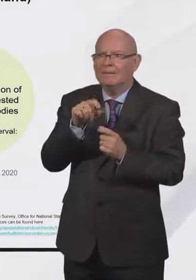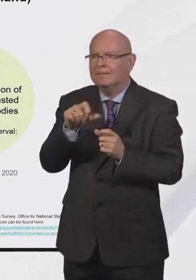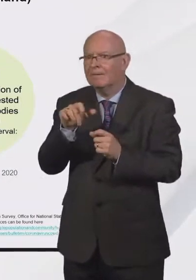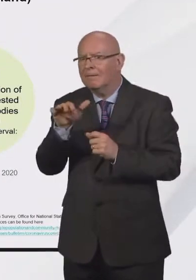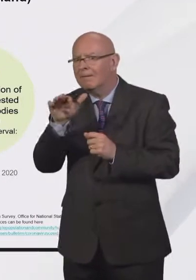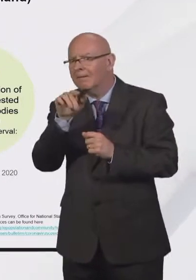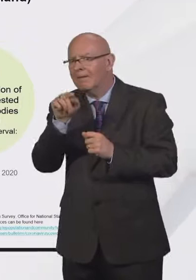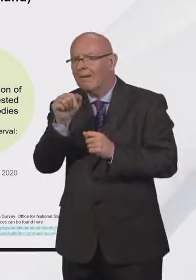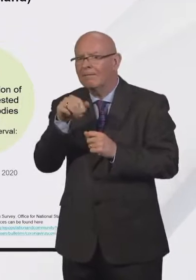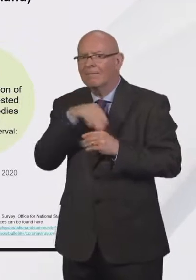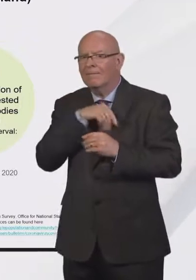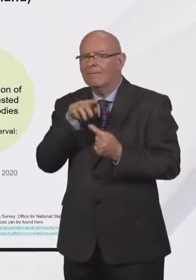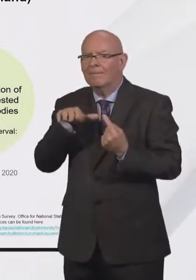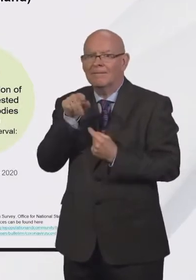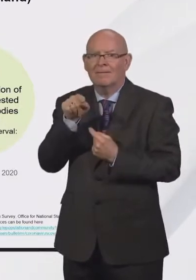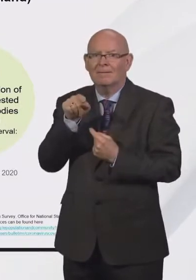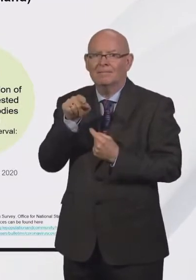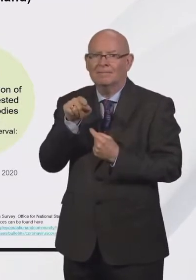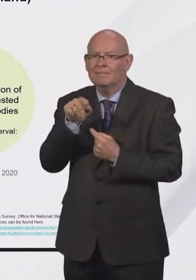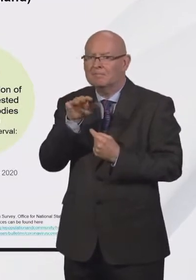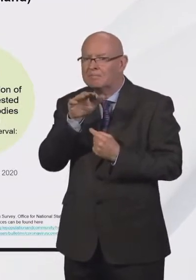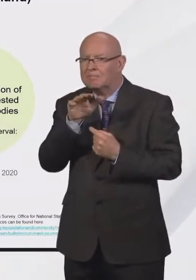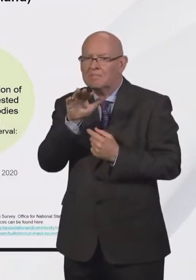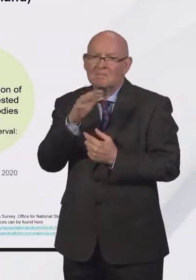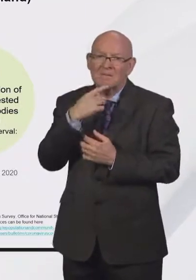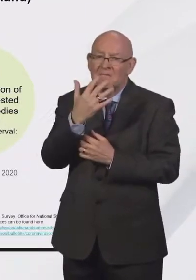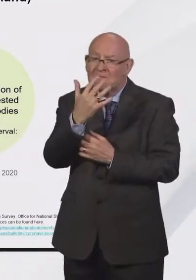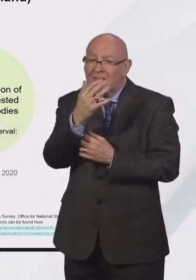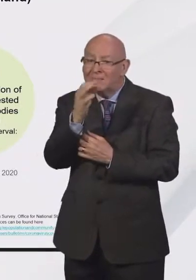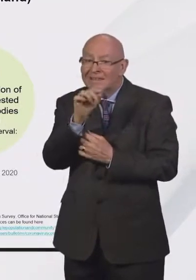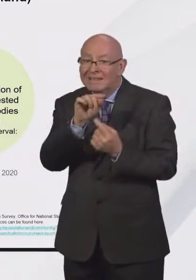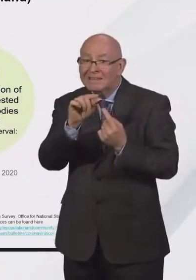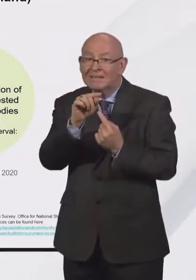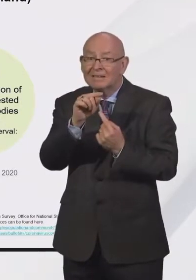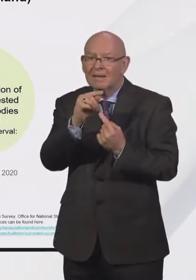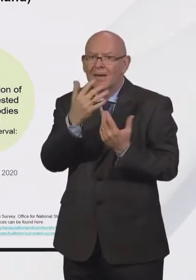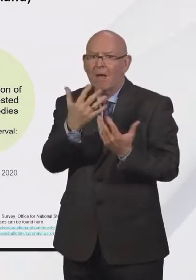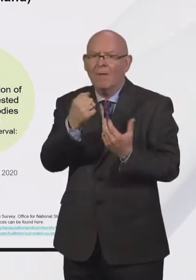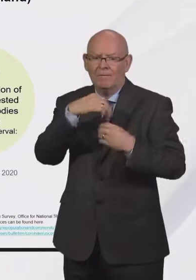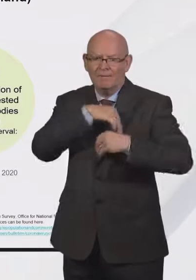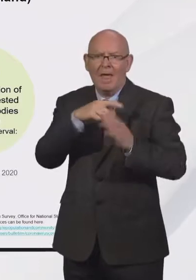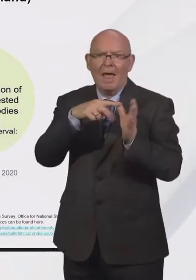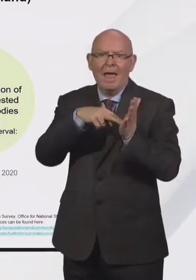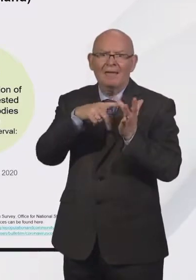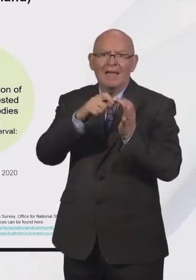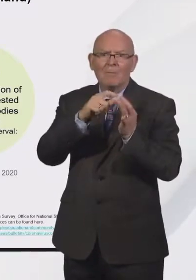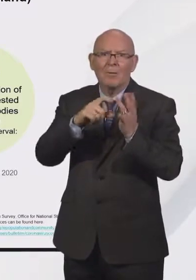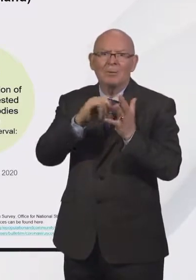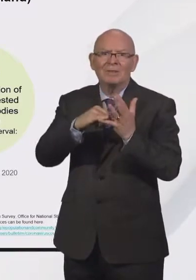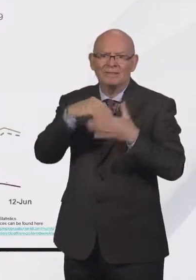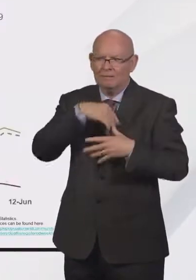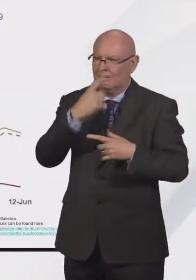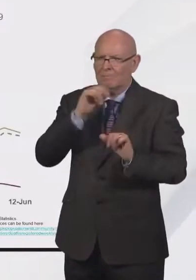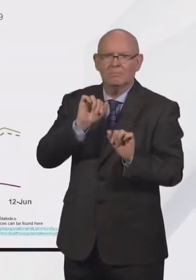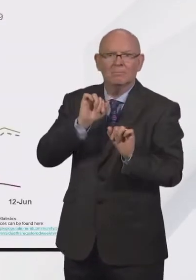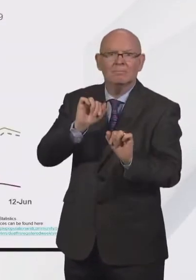still limited across the UK, and most of us have not had the disease and therefore remain fully susceptible to it.